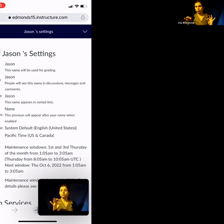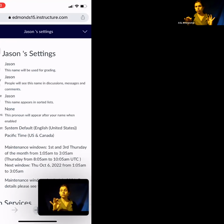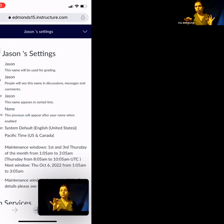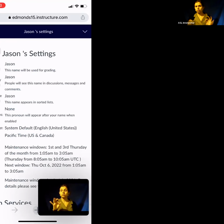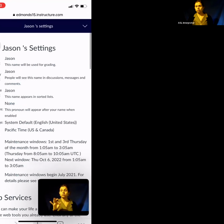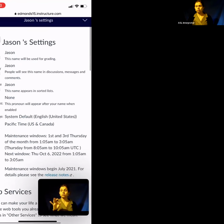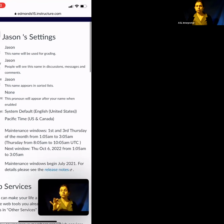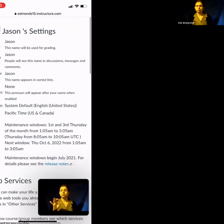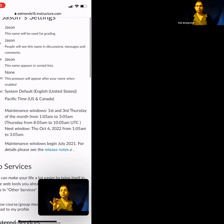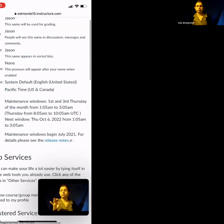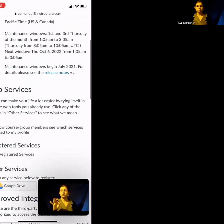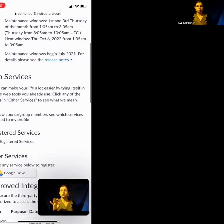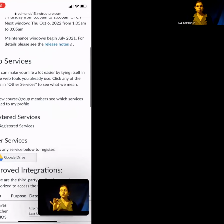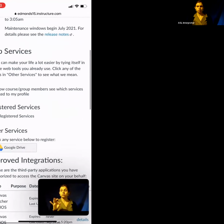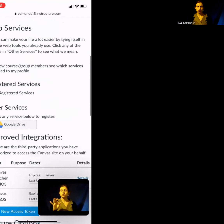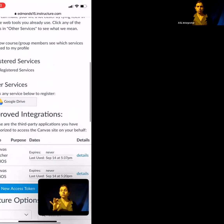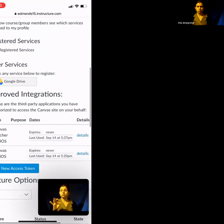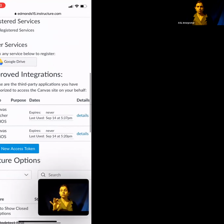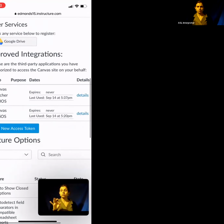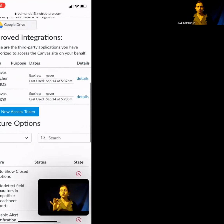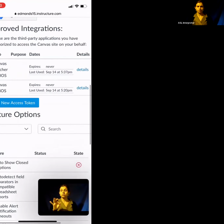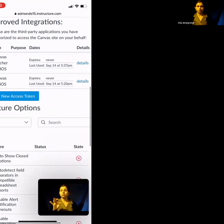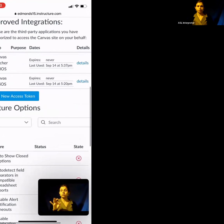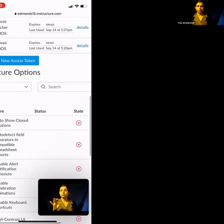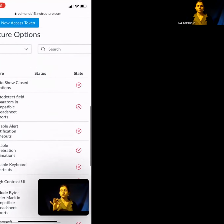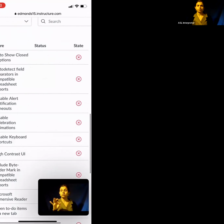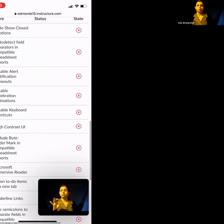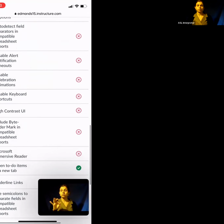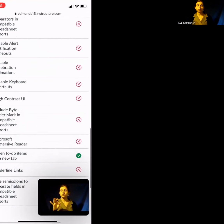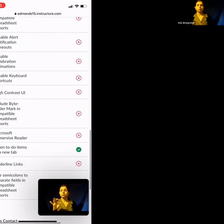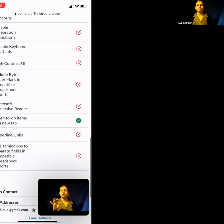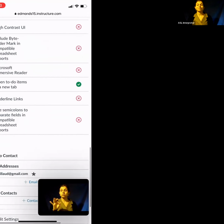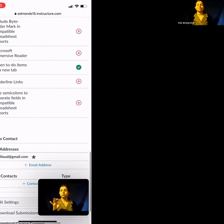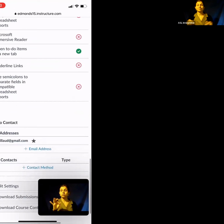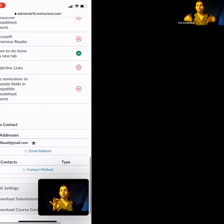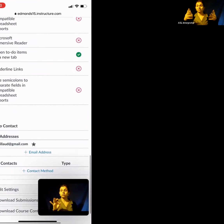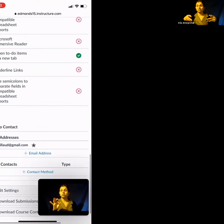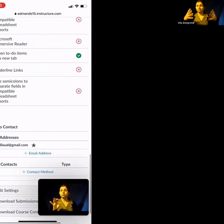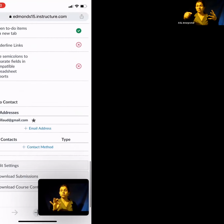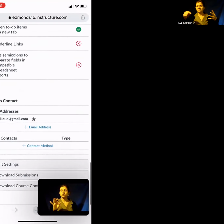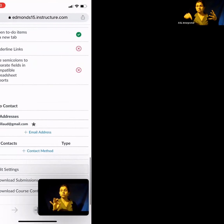When you see the screen, you'll scroll all the way to the bottom